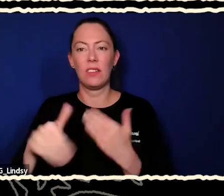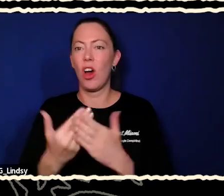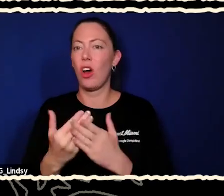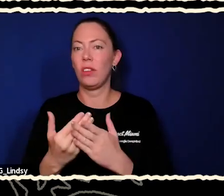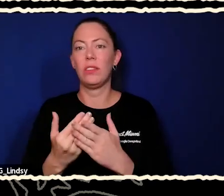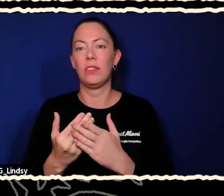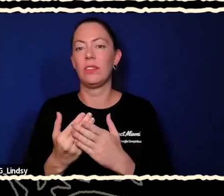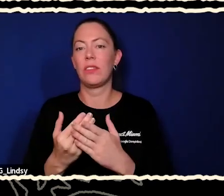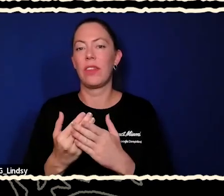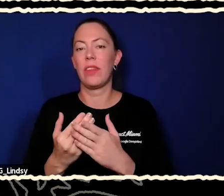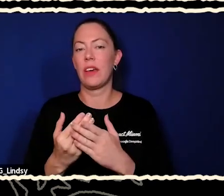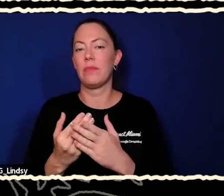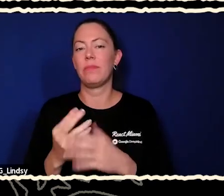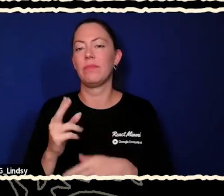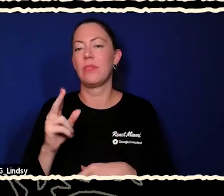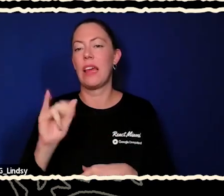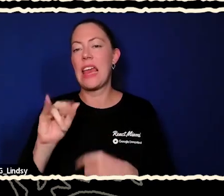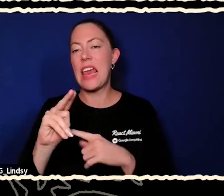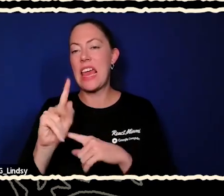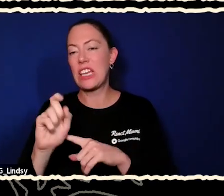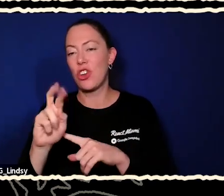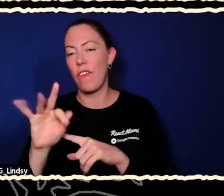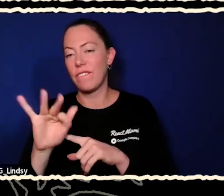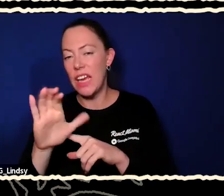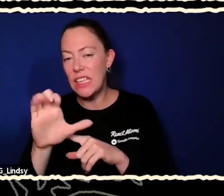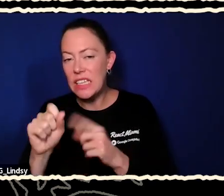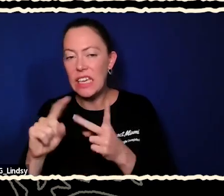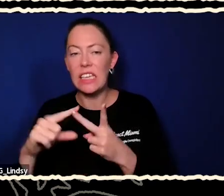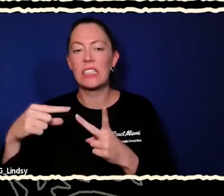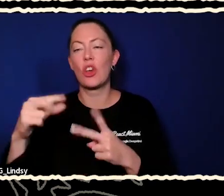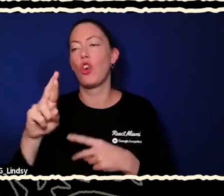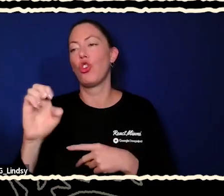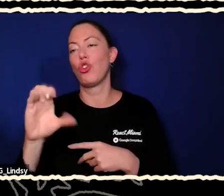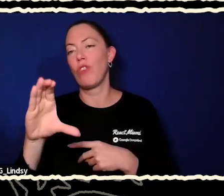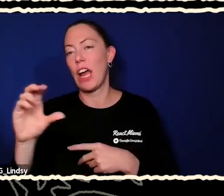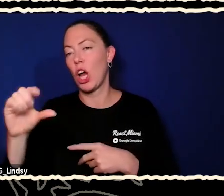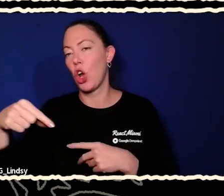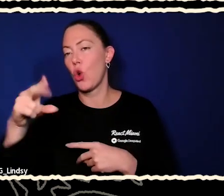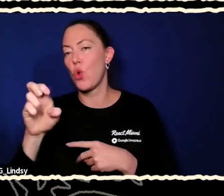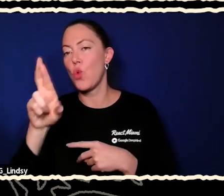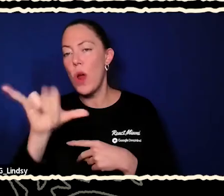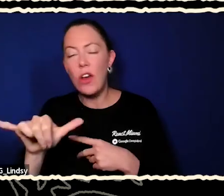these rec query keys. Anyways,